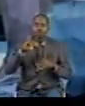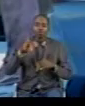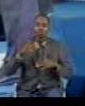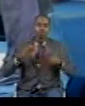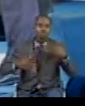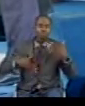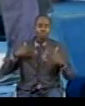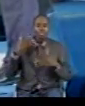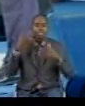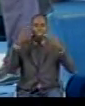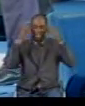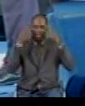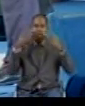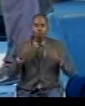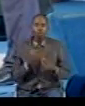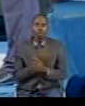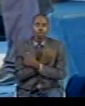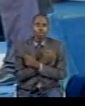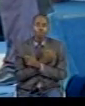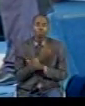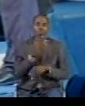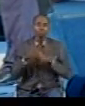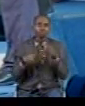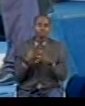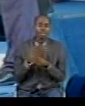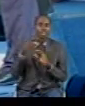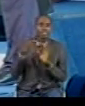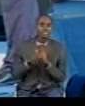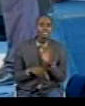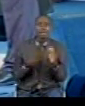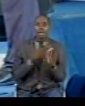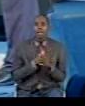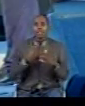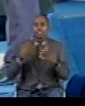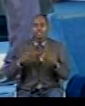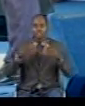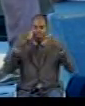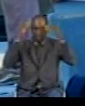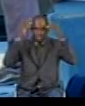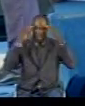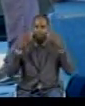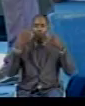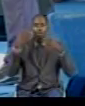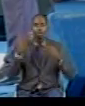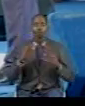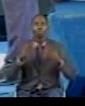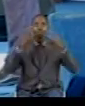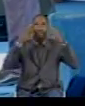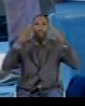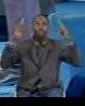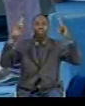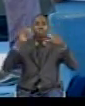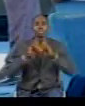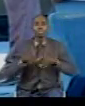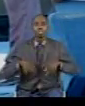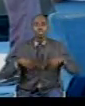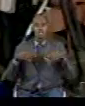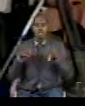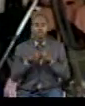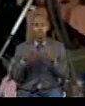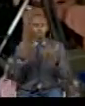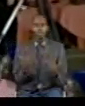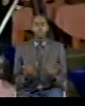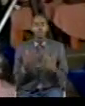kindness, and the crown of blessing, and the crown of success in your life, even from tonight, in